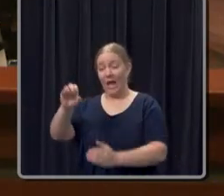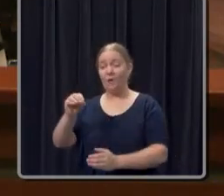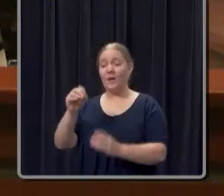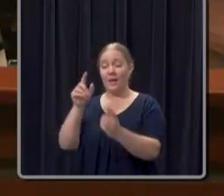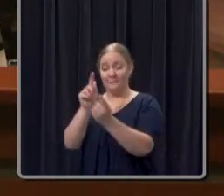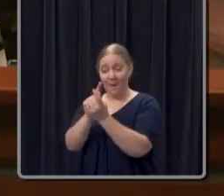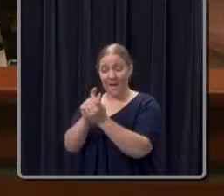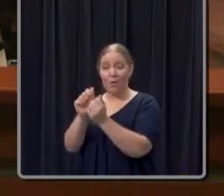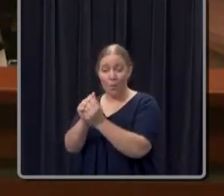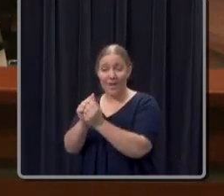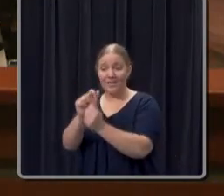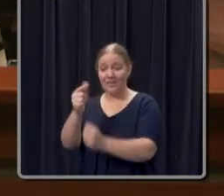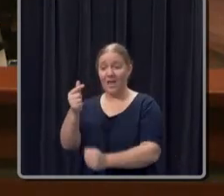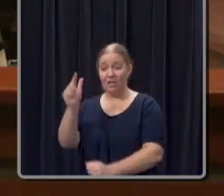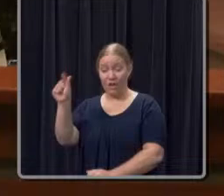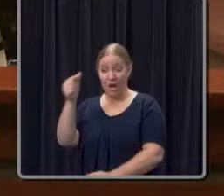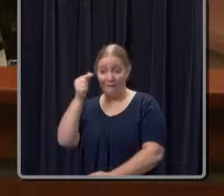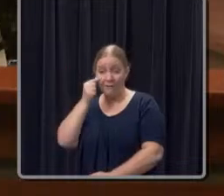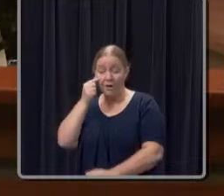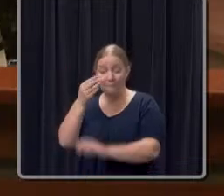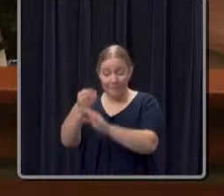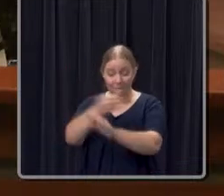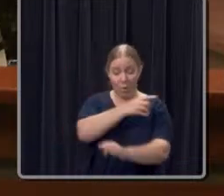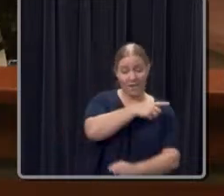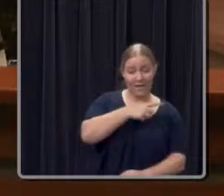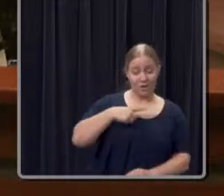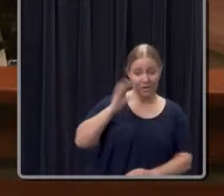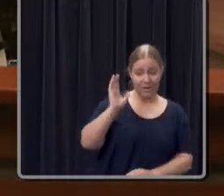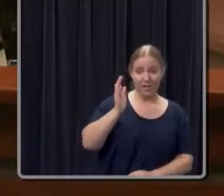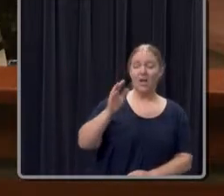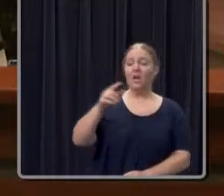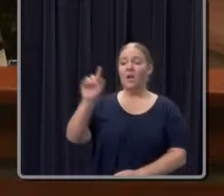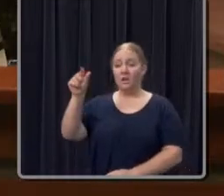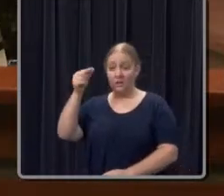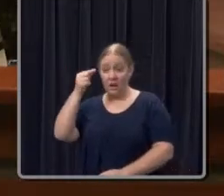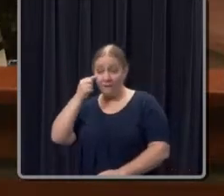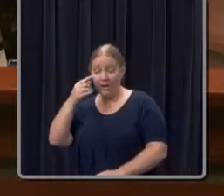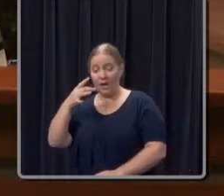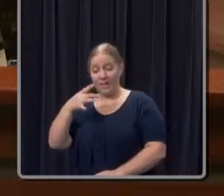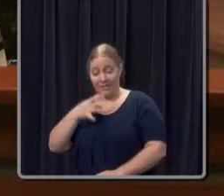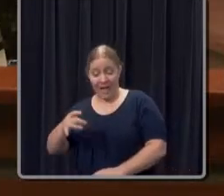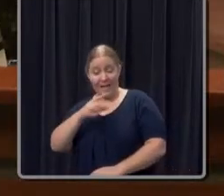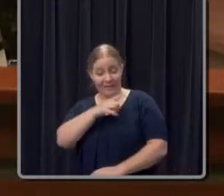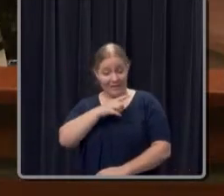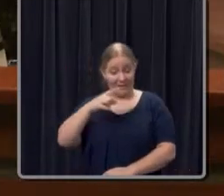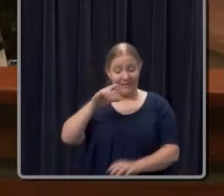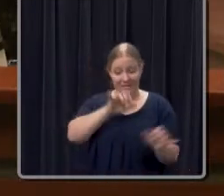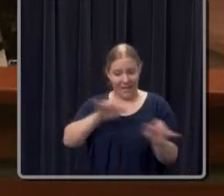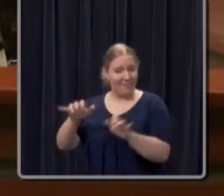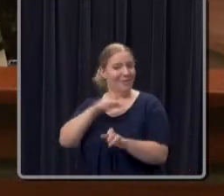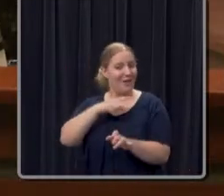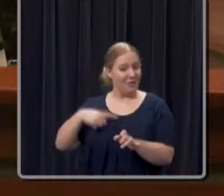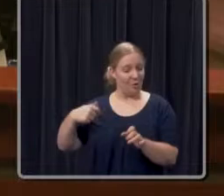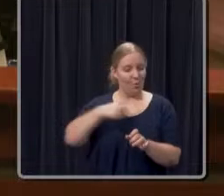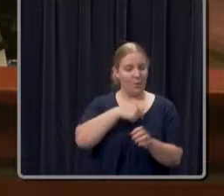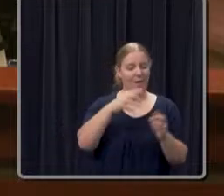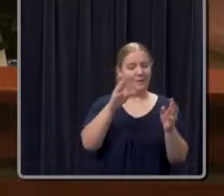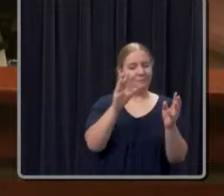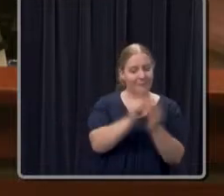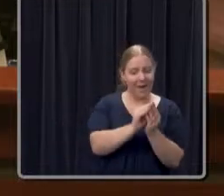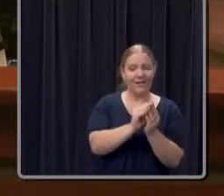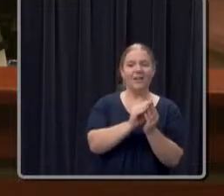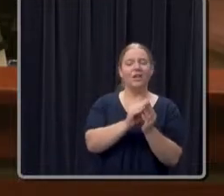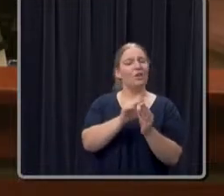met with the legislative delegation. And, the governor, like the legislators that we met with, really appreciated just the ear and the